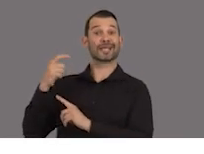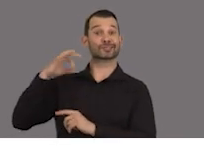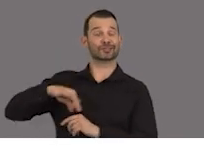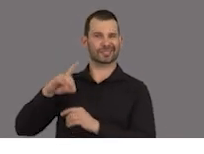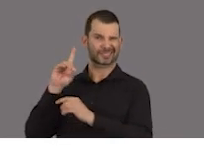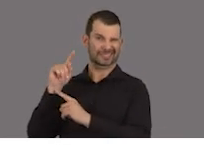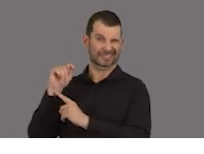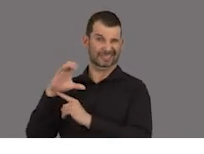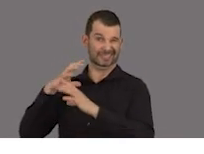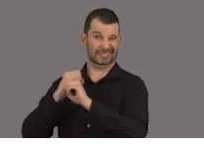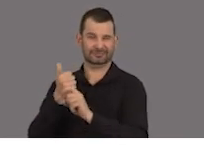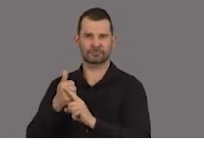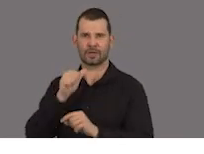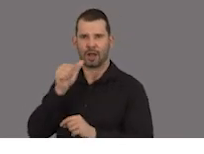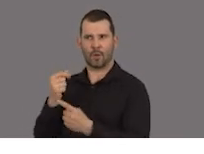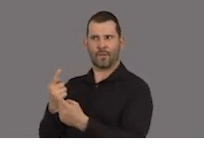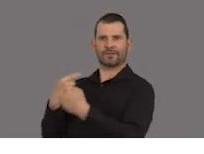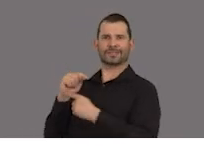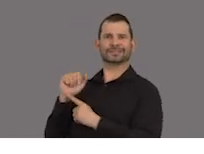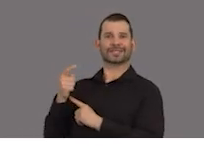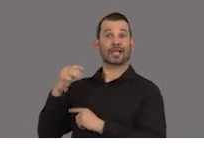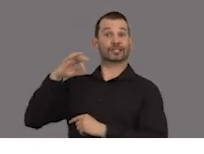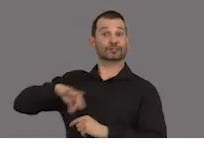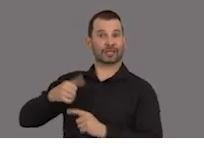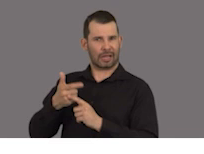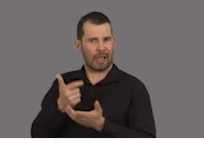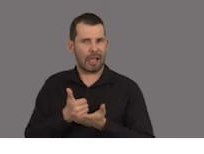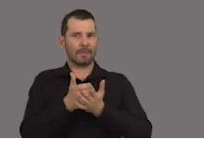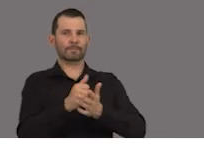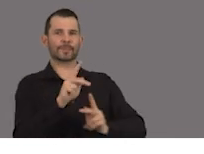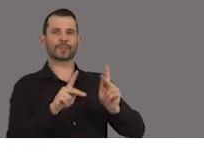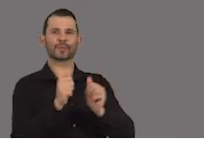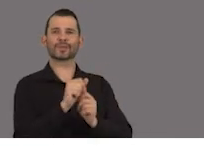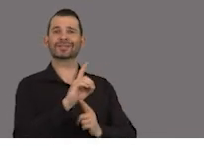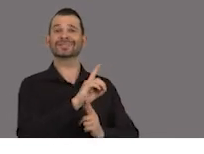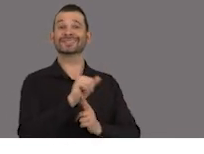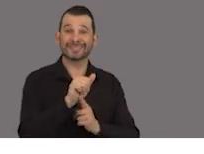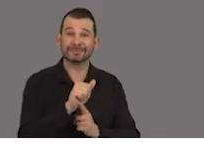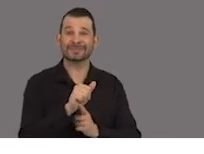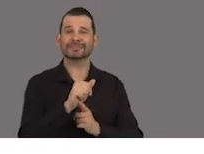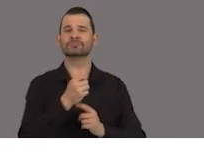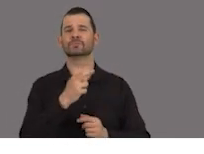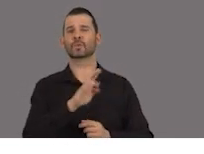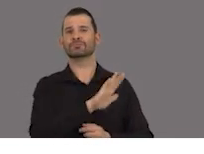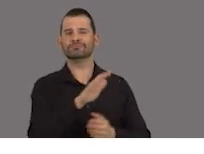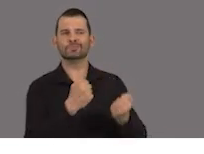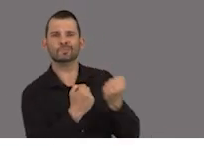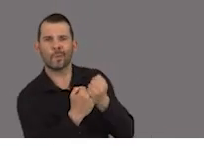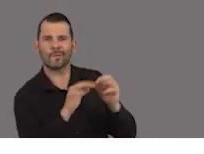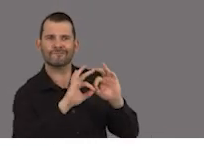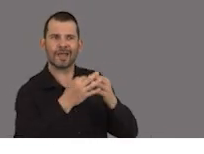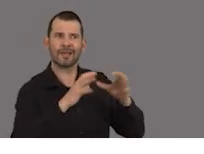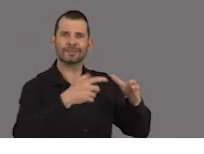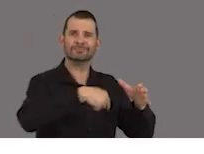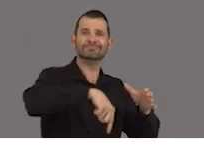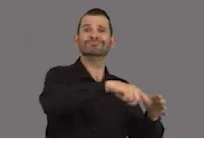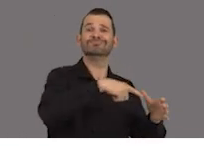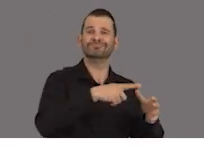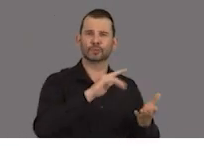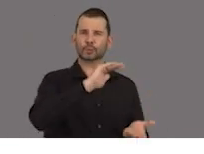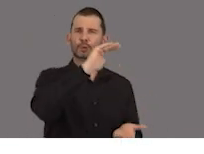The Disability Tax Credit, DTC, is a non-refundable tax credit that helps people with